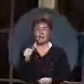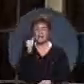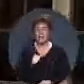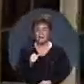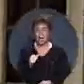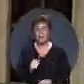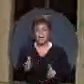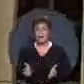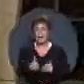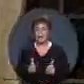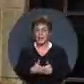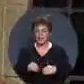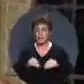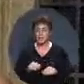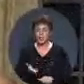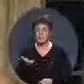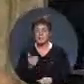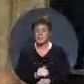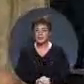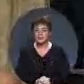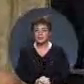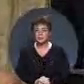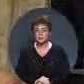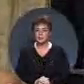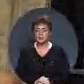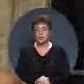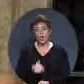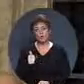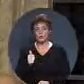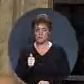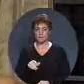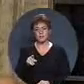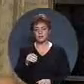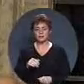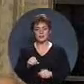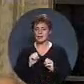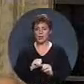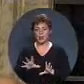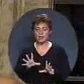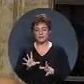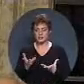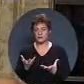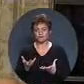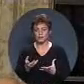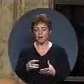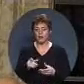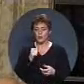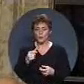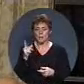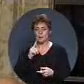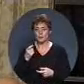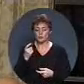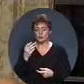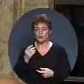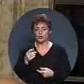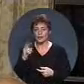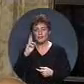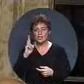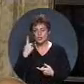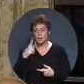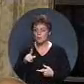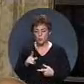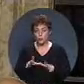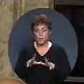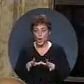expert. Women's health is being threatened by this minister, who was duped by the breast implant